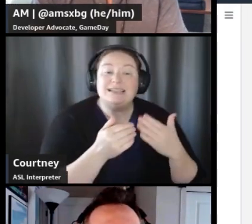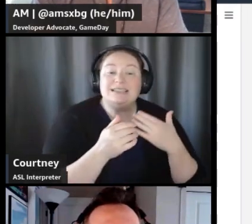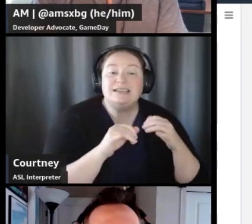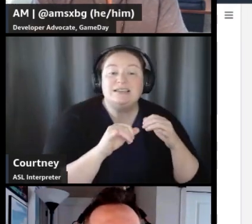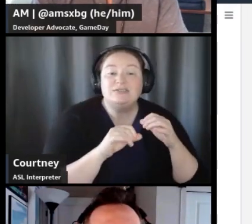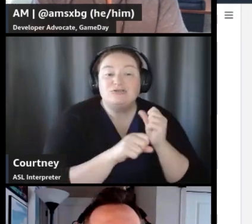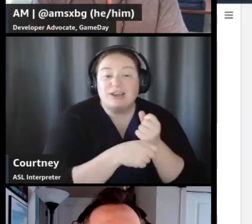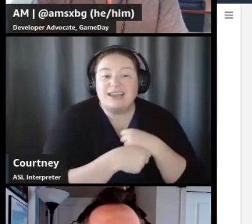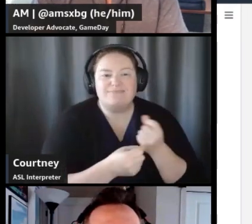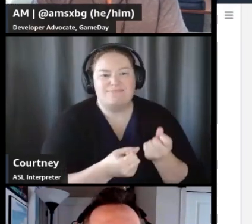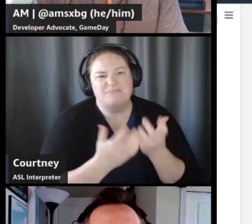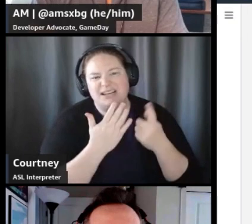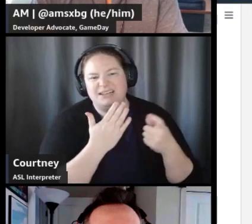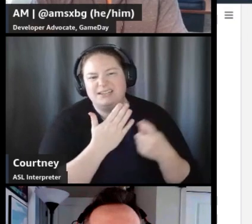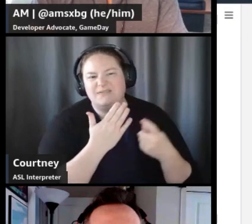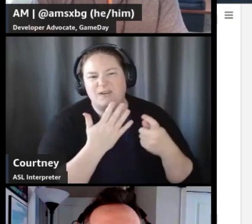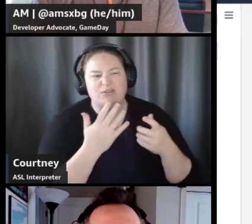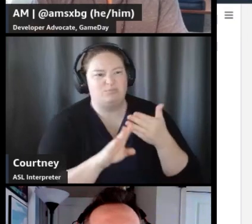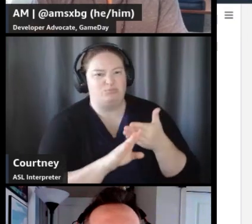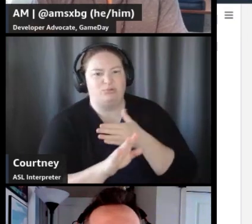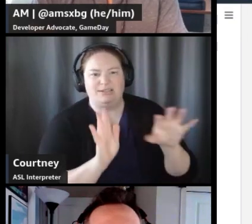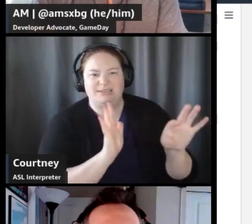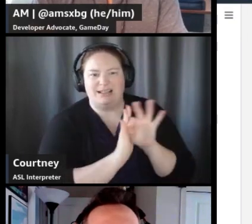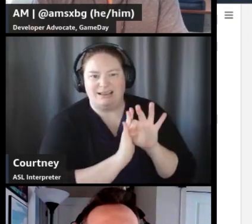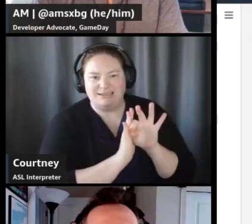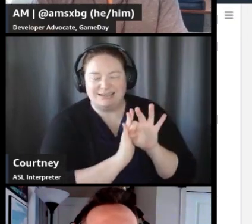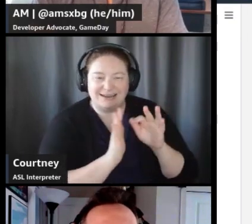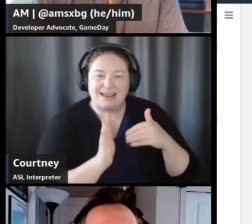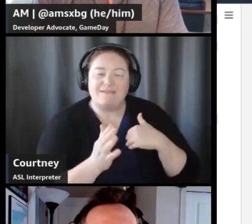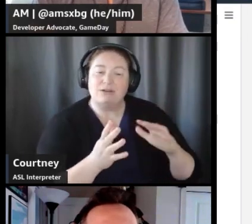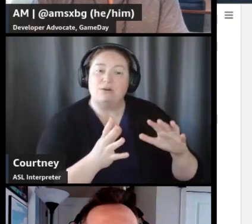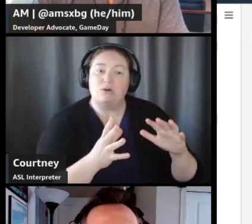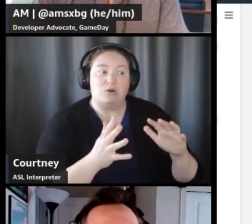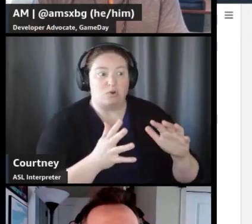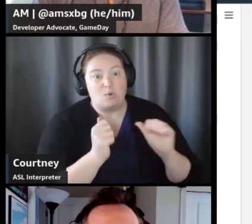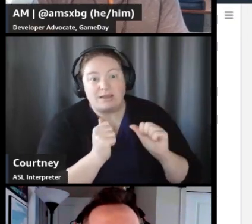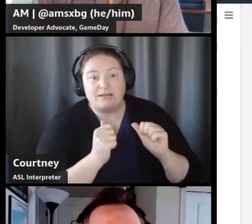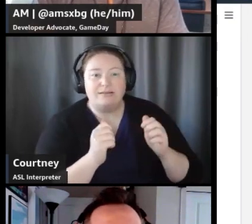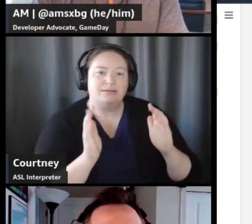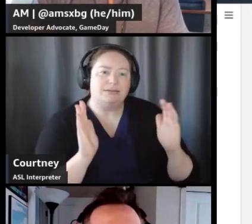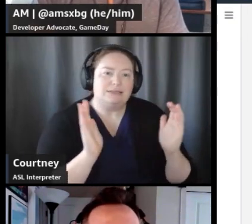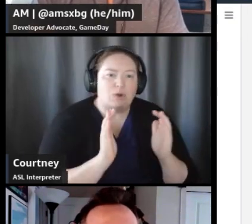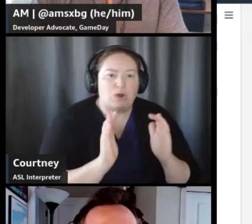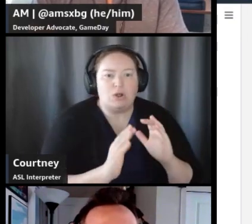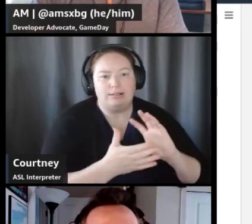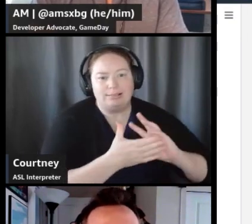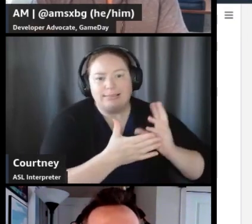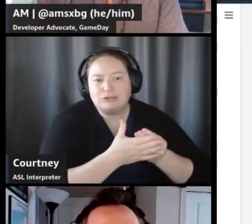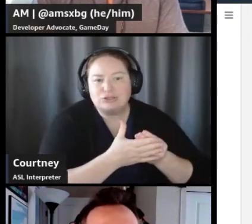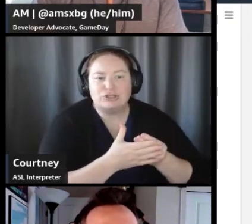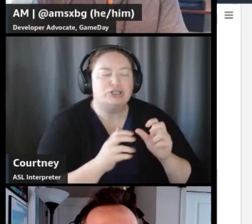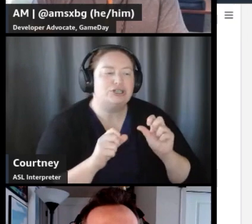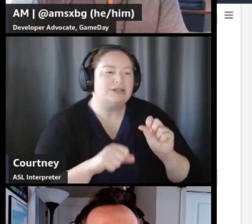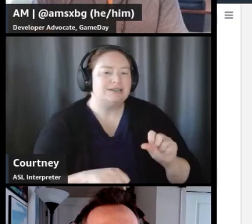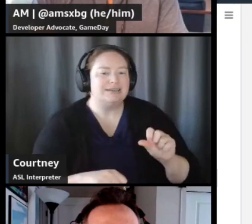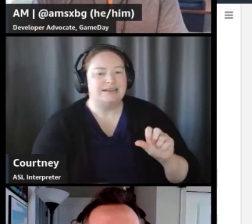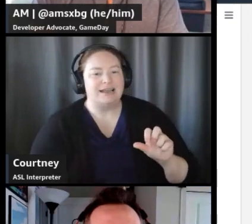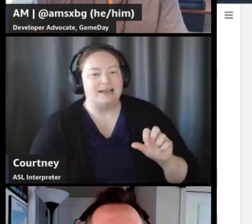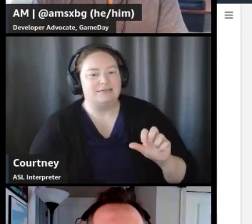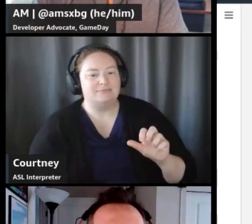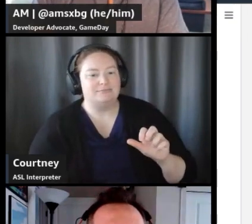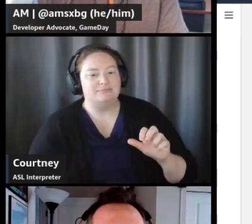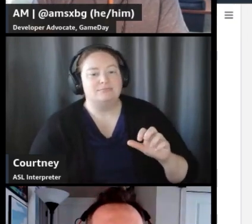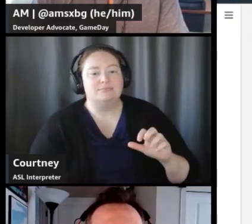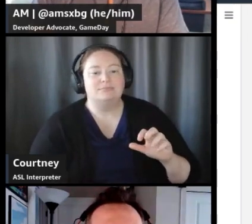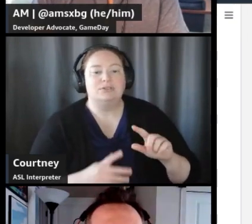have pre-selected for you, and you get a very quick, small cluster which can take a production workload